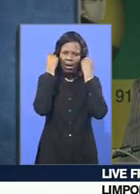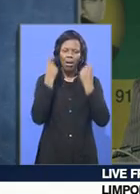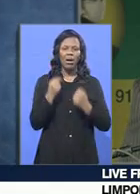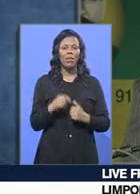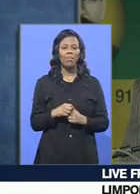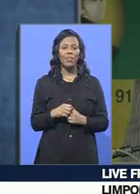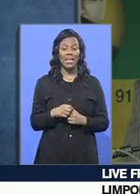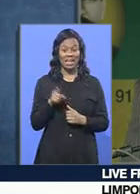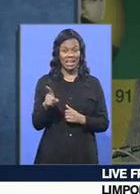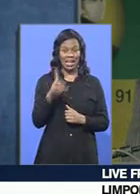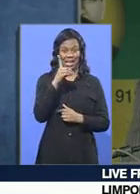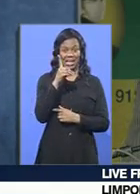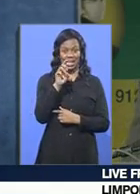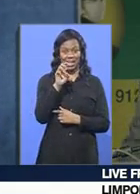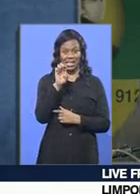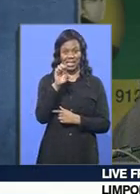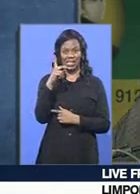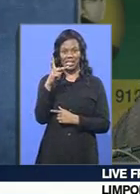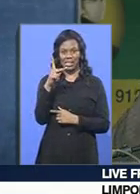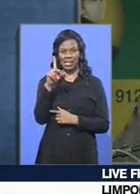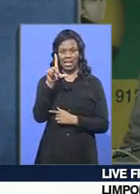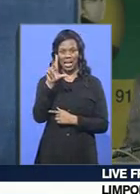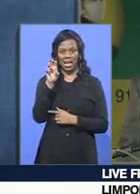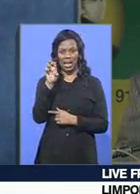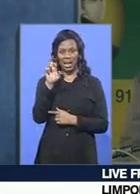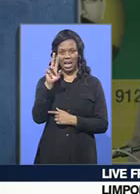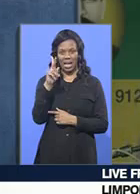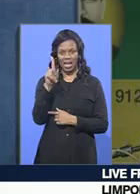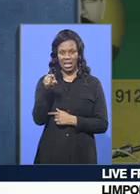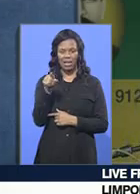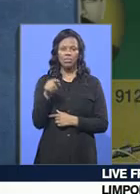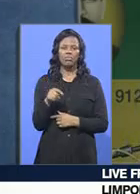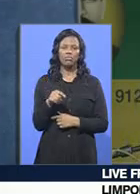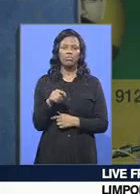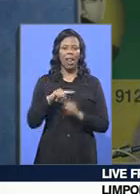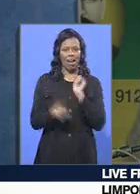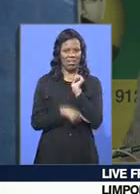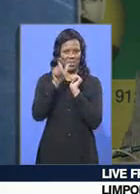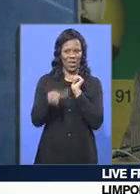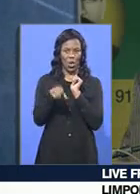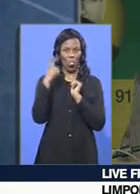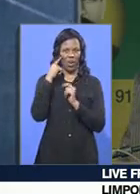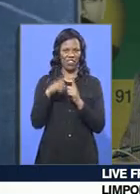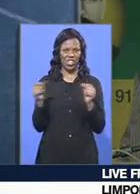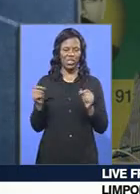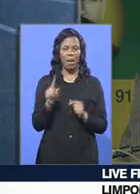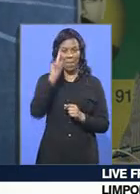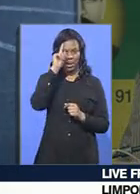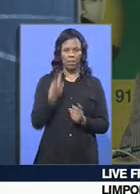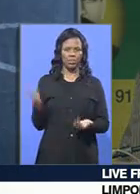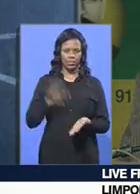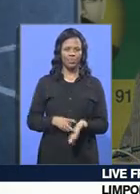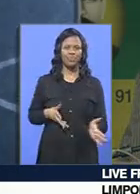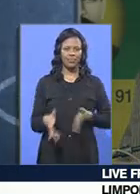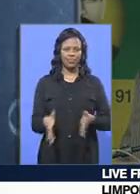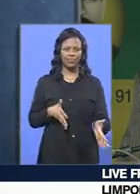When he finished speaking, Madiba, without talking to anyone, he just stood up and walked to the podium